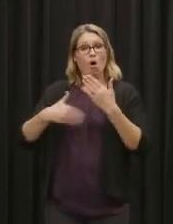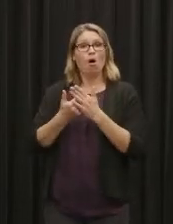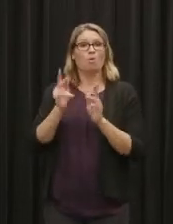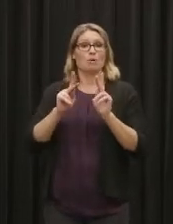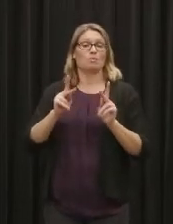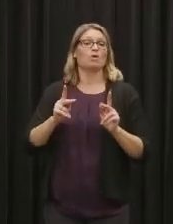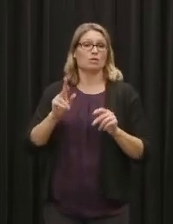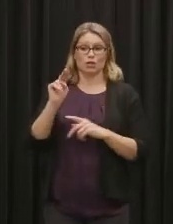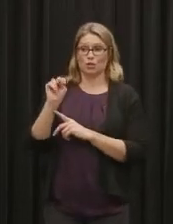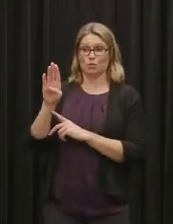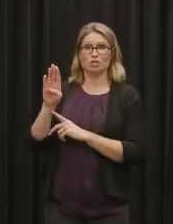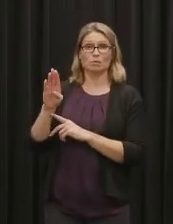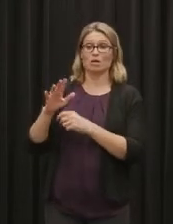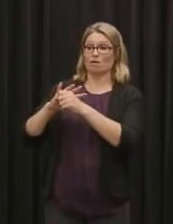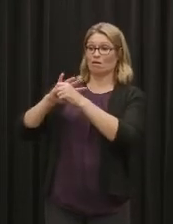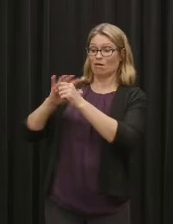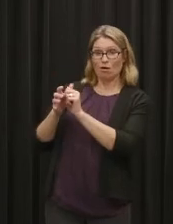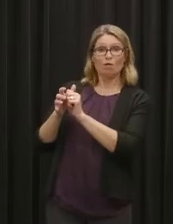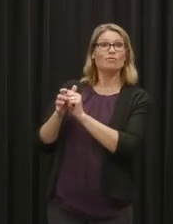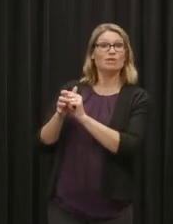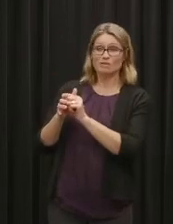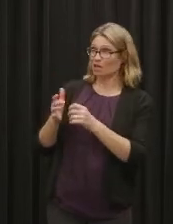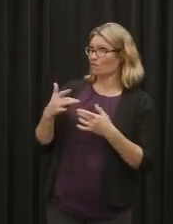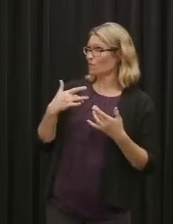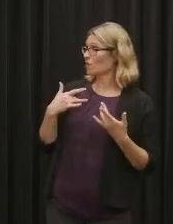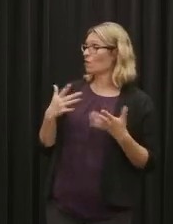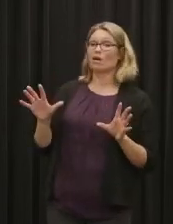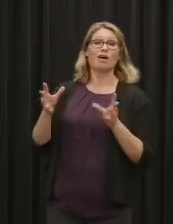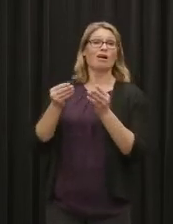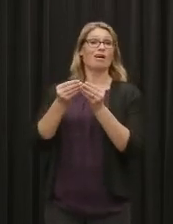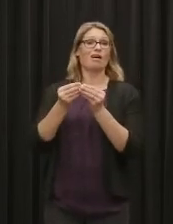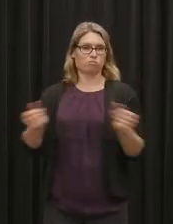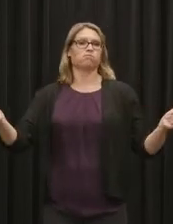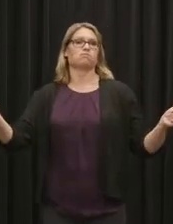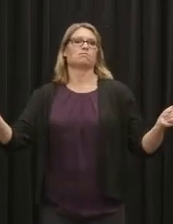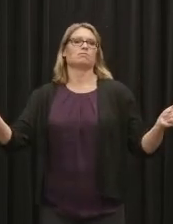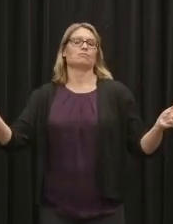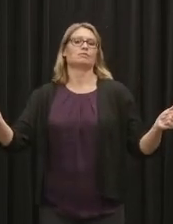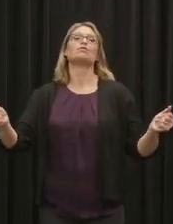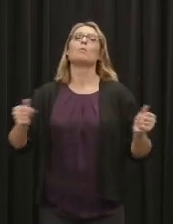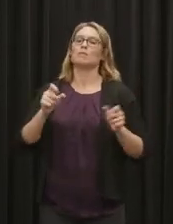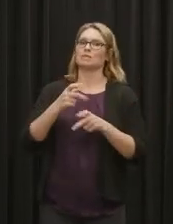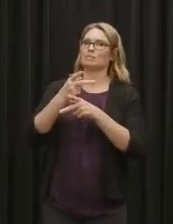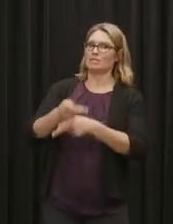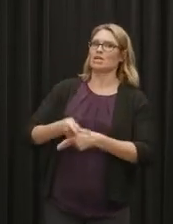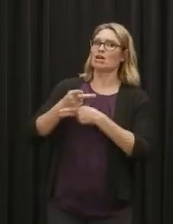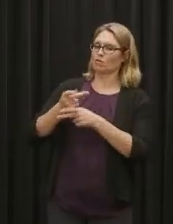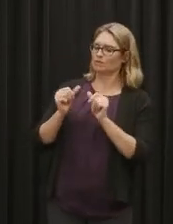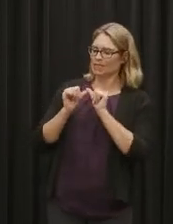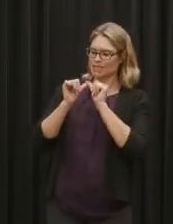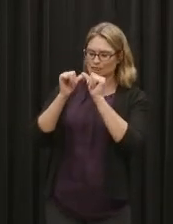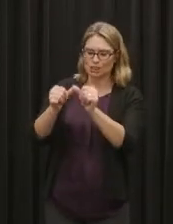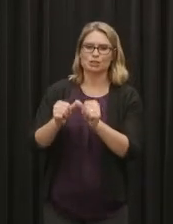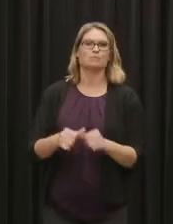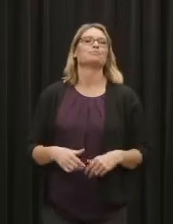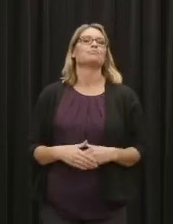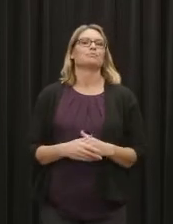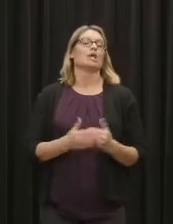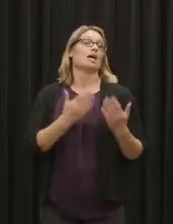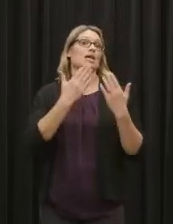get through this pandemic and be confident that this has been eradicated. Thank you very much.